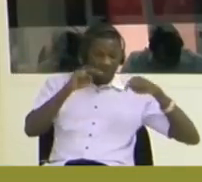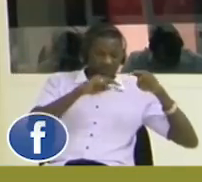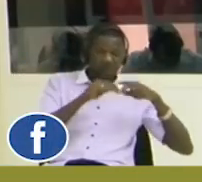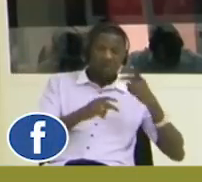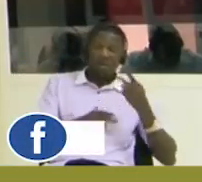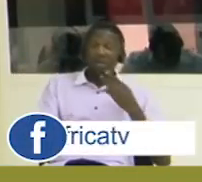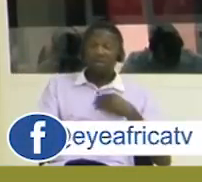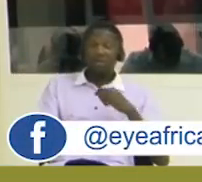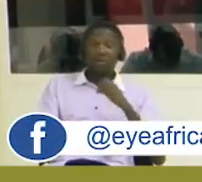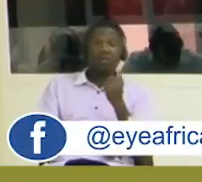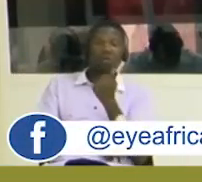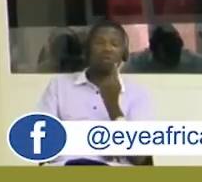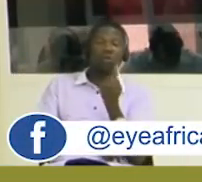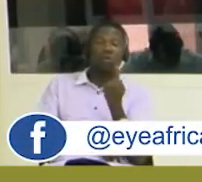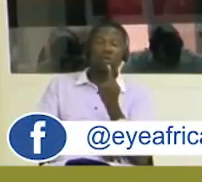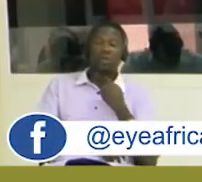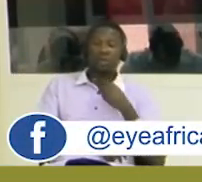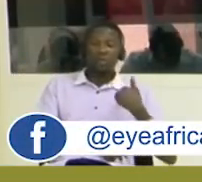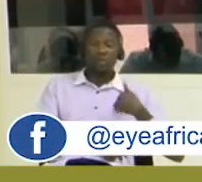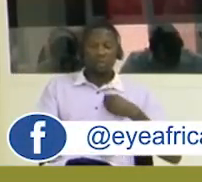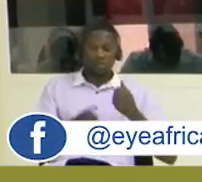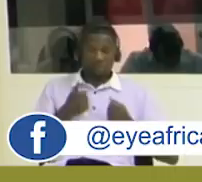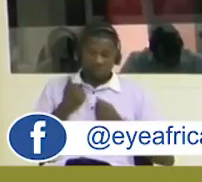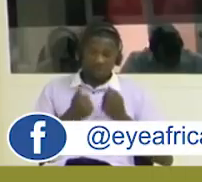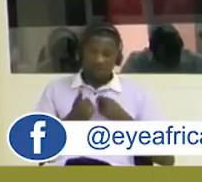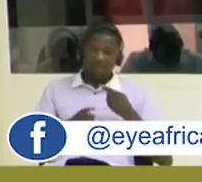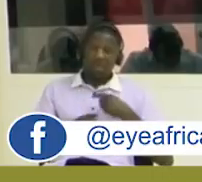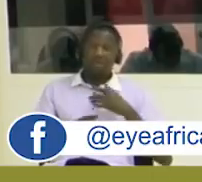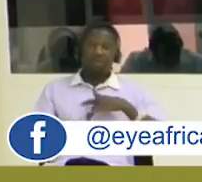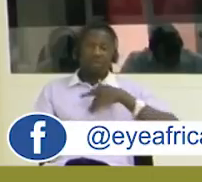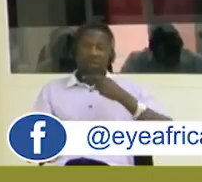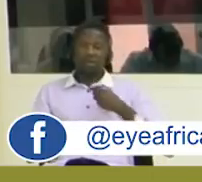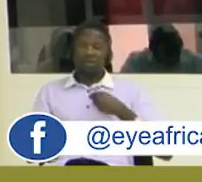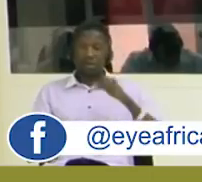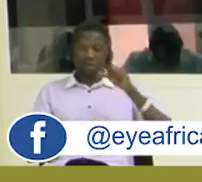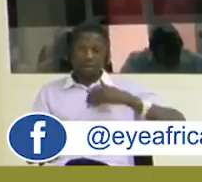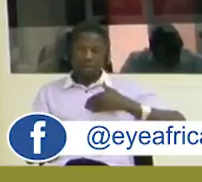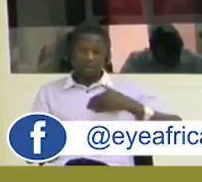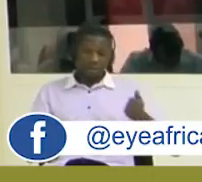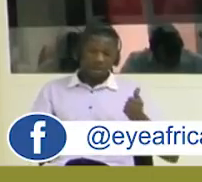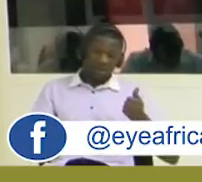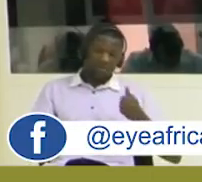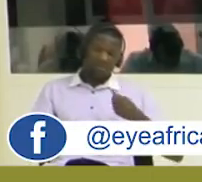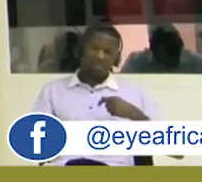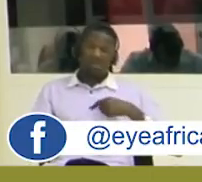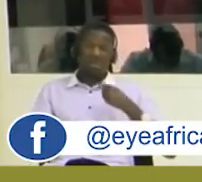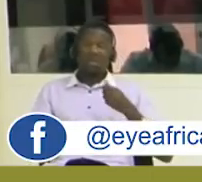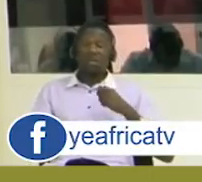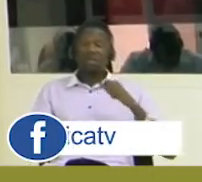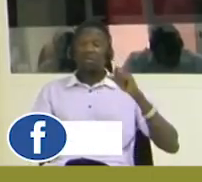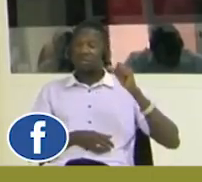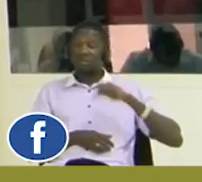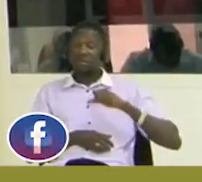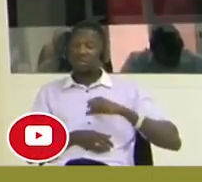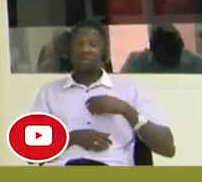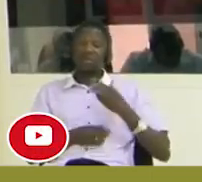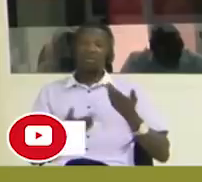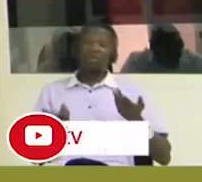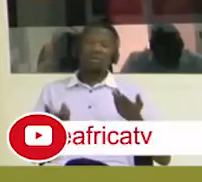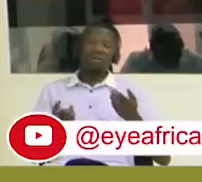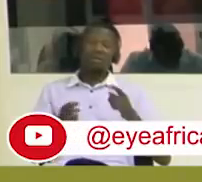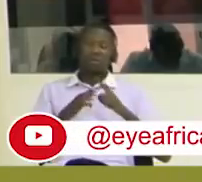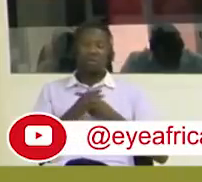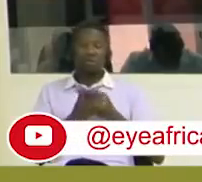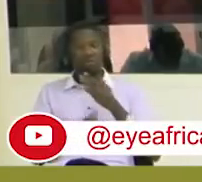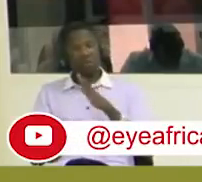only the victims that felt that I was ruthless and heartless and violent, or whether it